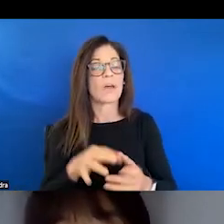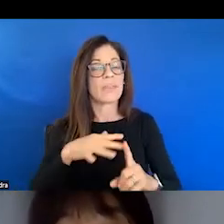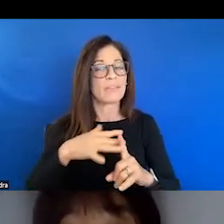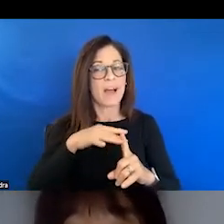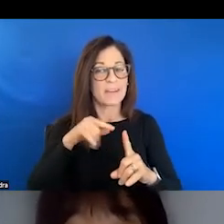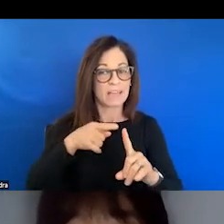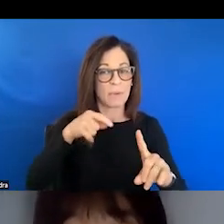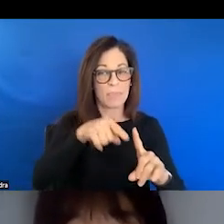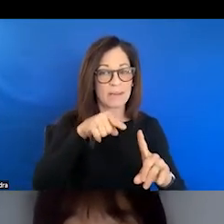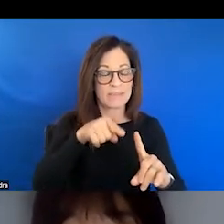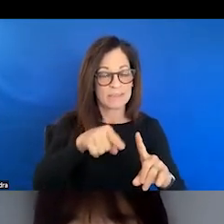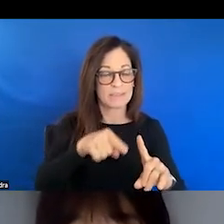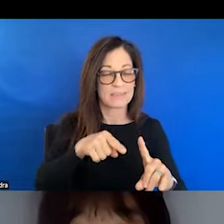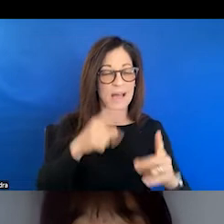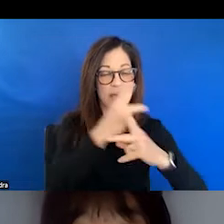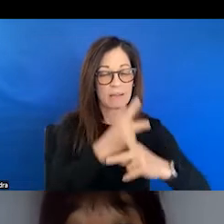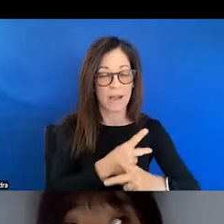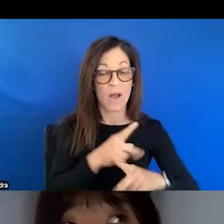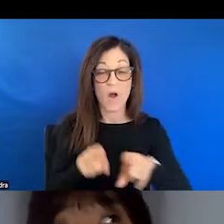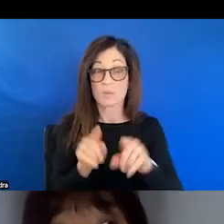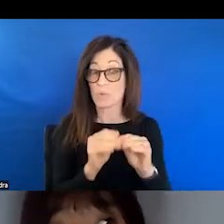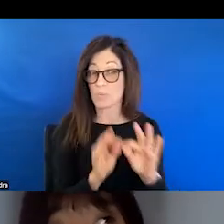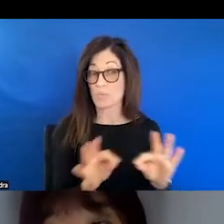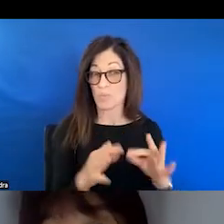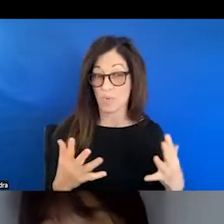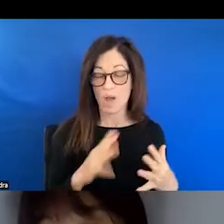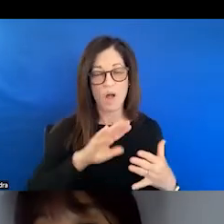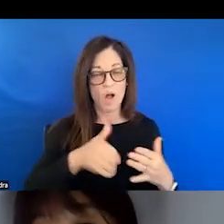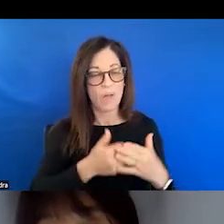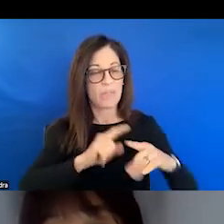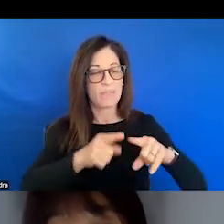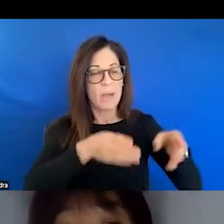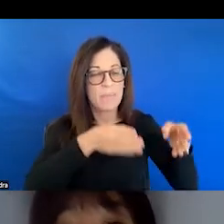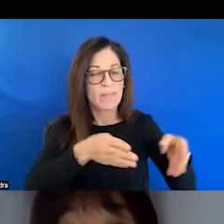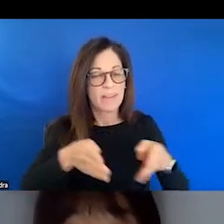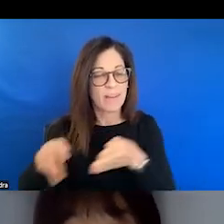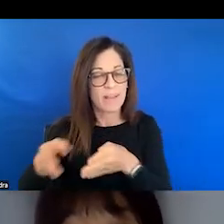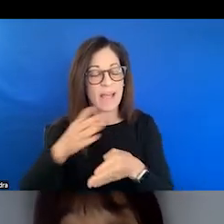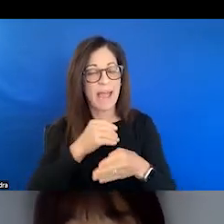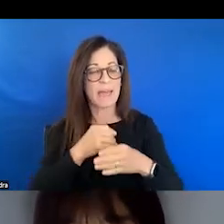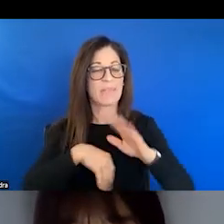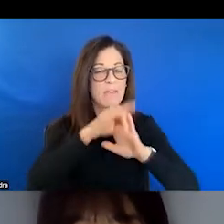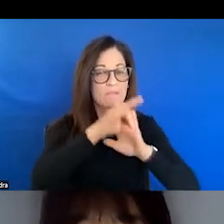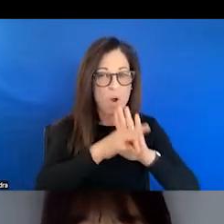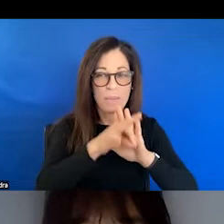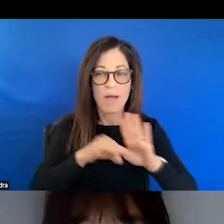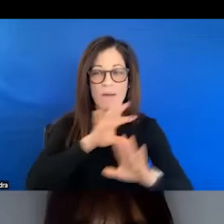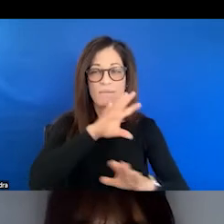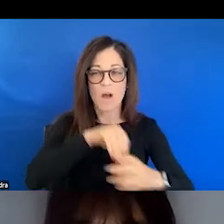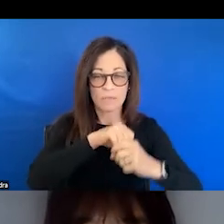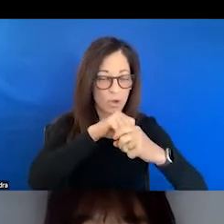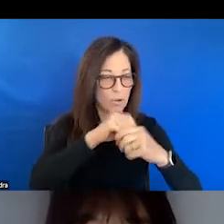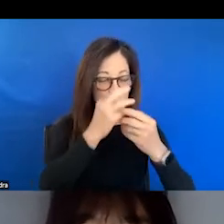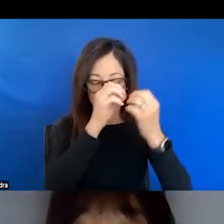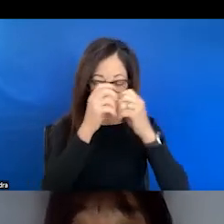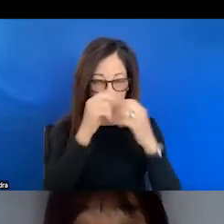calculator, and also, I think more importantly, all the methodologies and the formulae that went into creating the